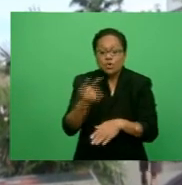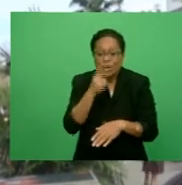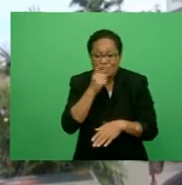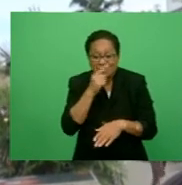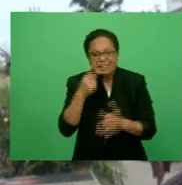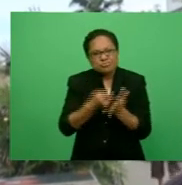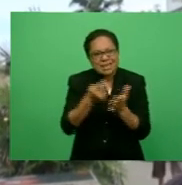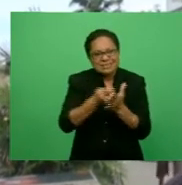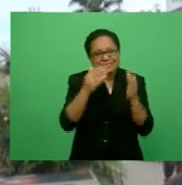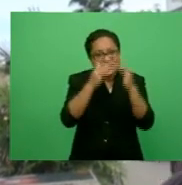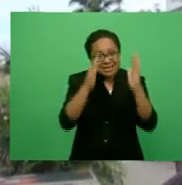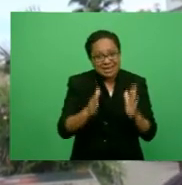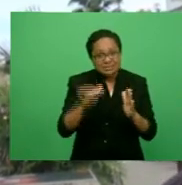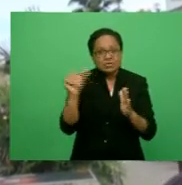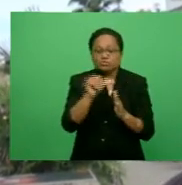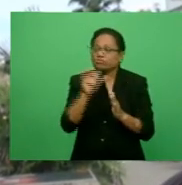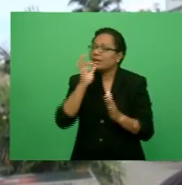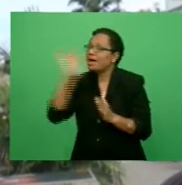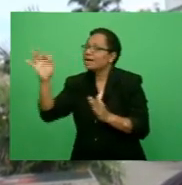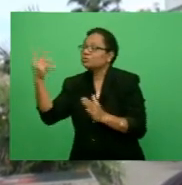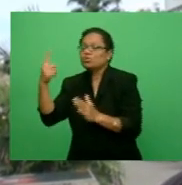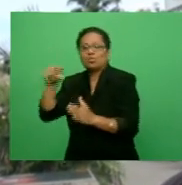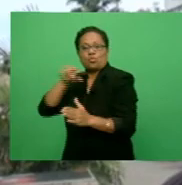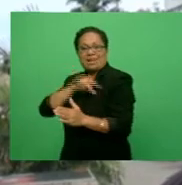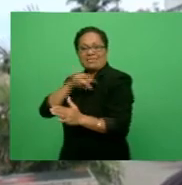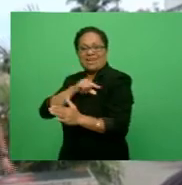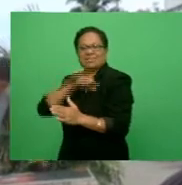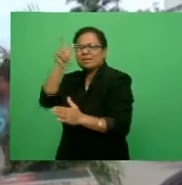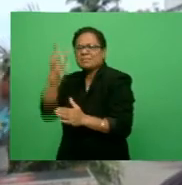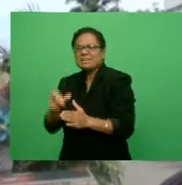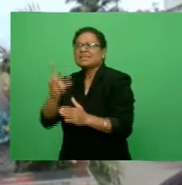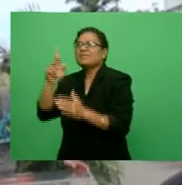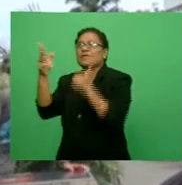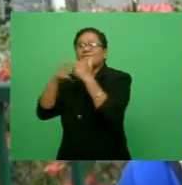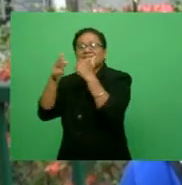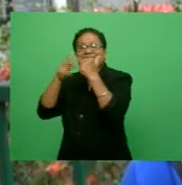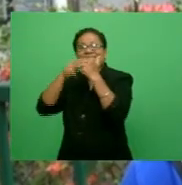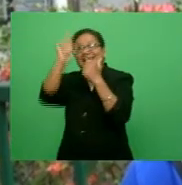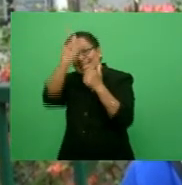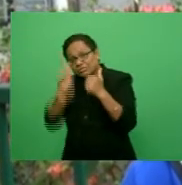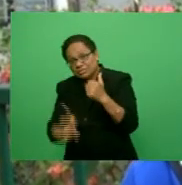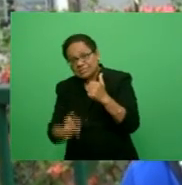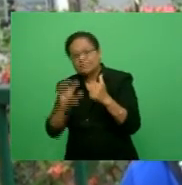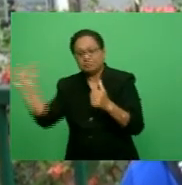do the work in order to prevent electrical fire.